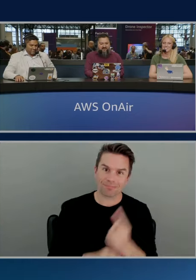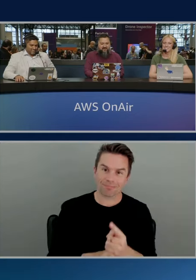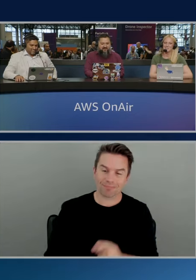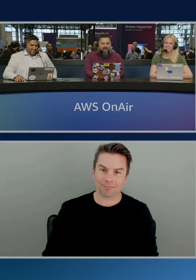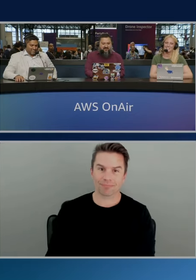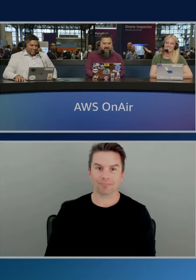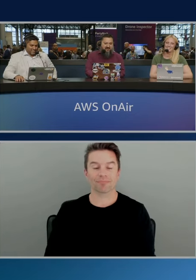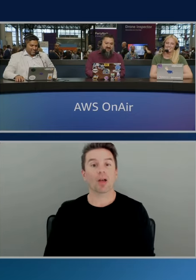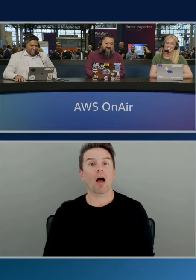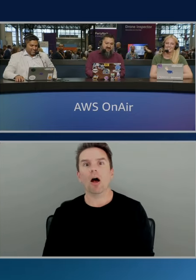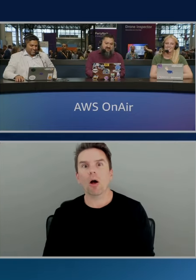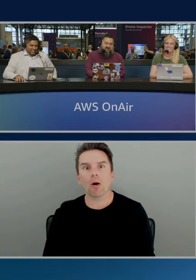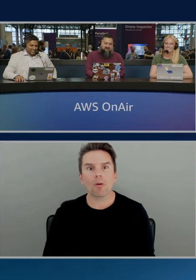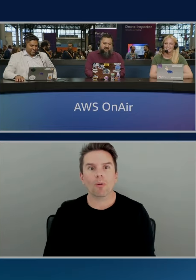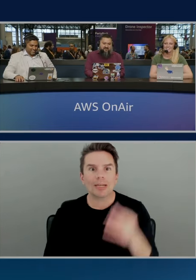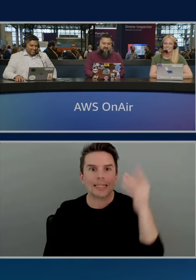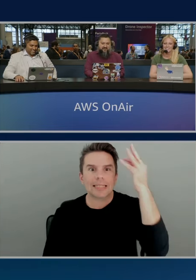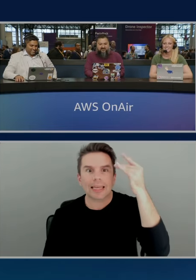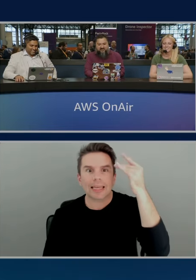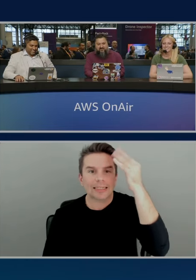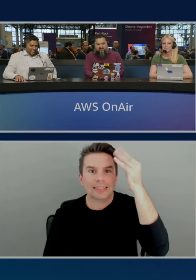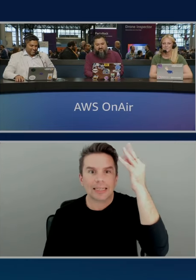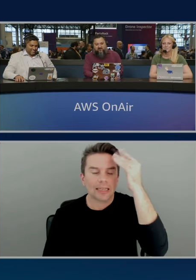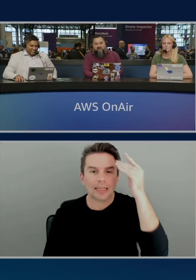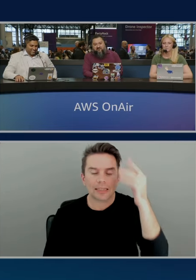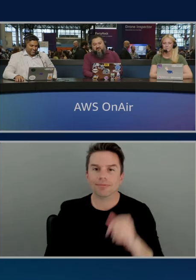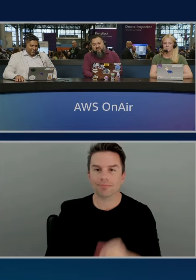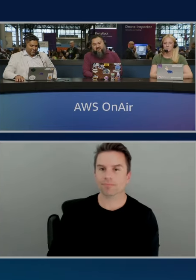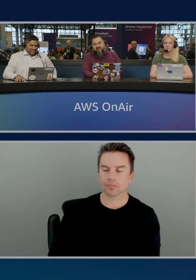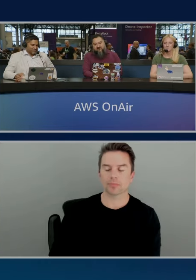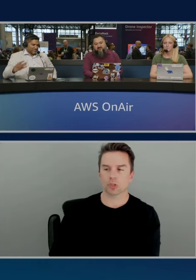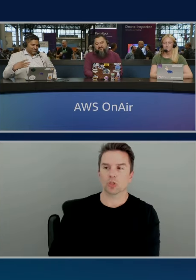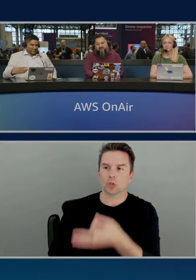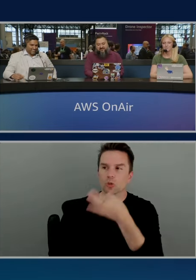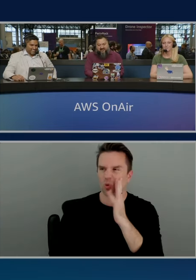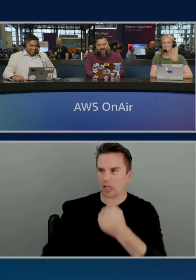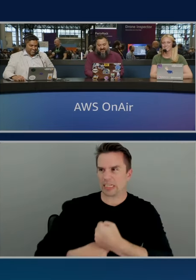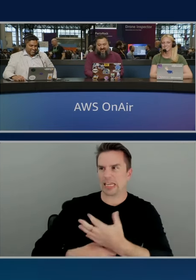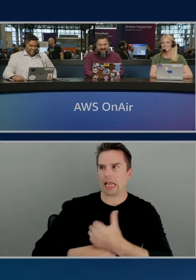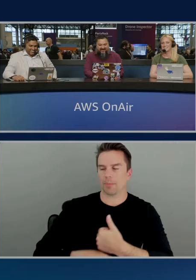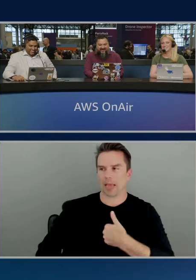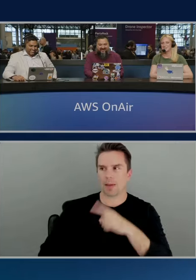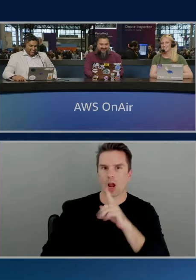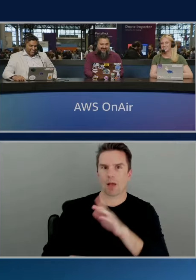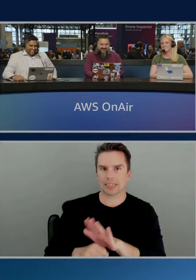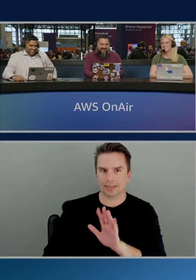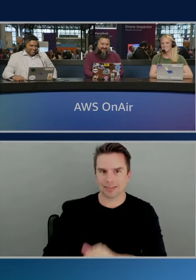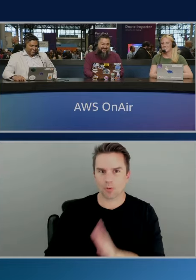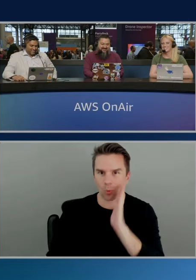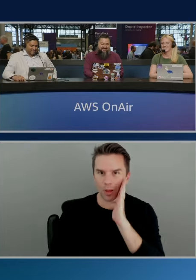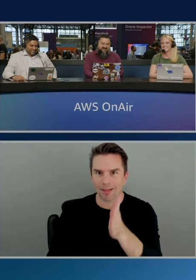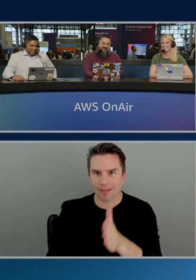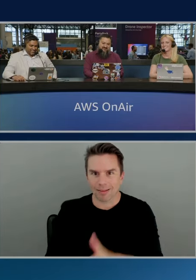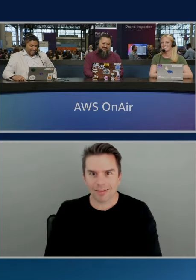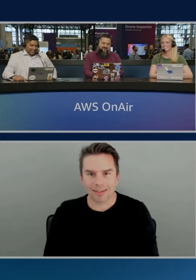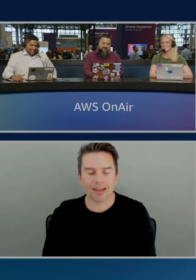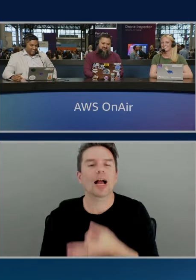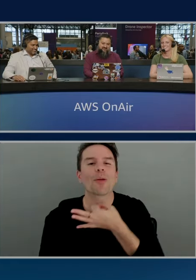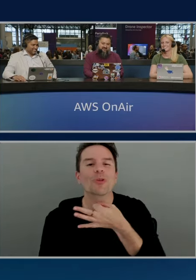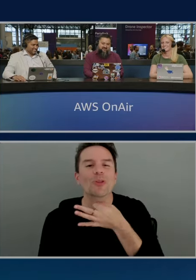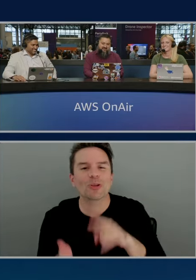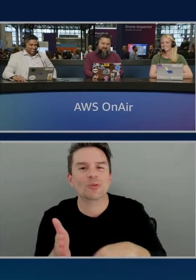It's doing something. It's thinking. It's about to yell at me, I promise. Yeah, I'll jump out the screen and just go at you. I'm curious what it says. I